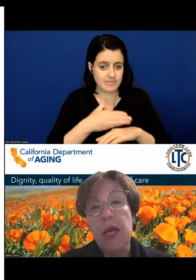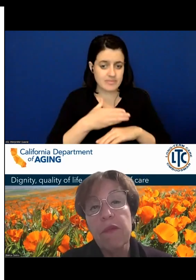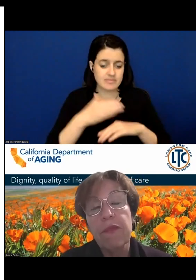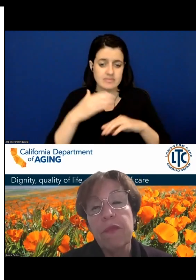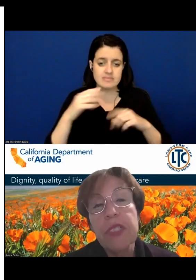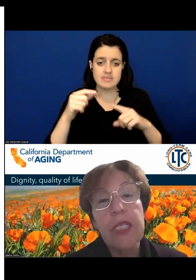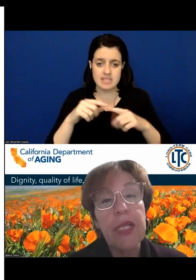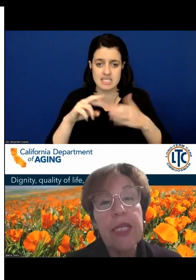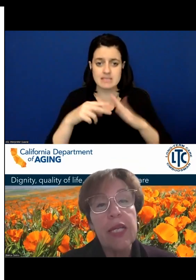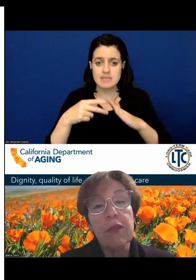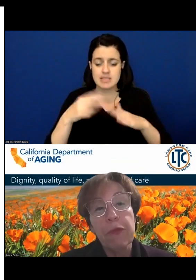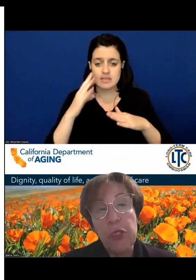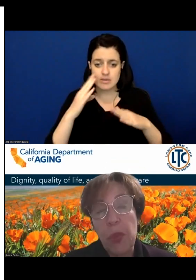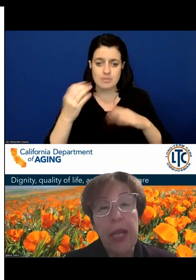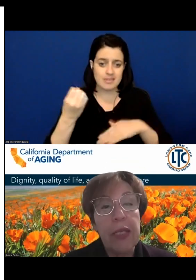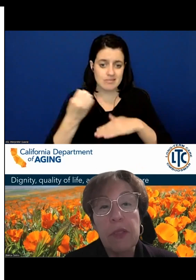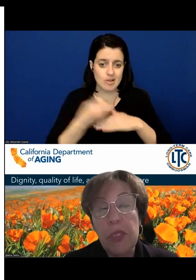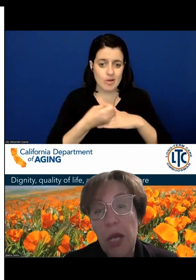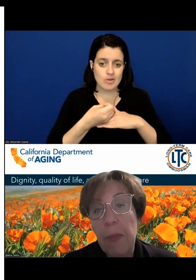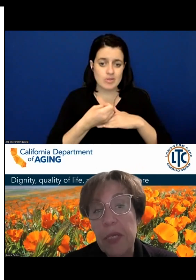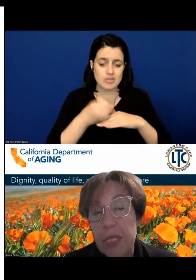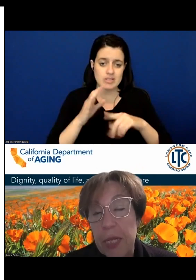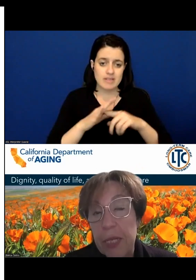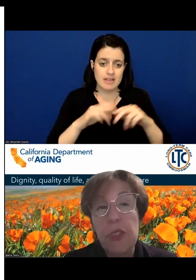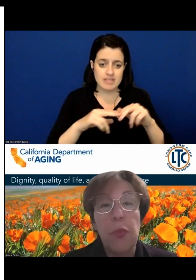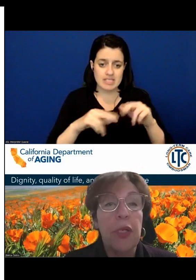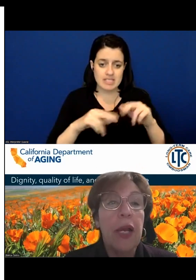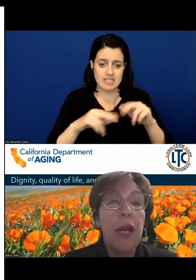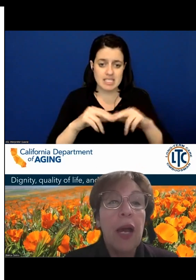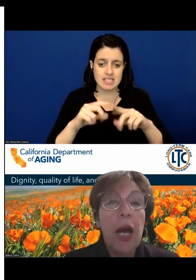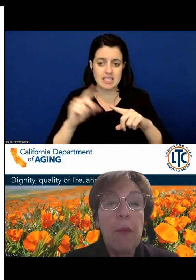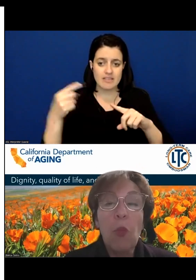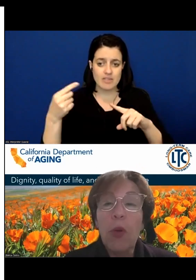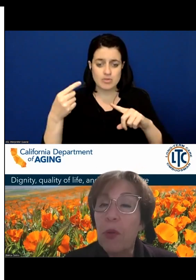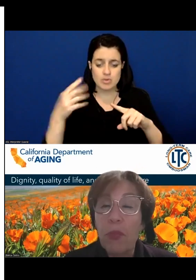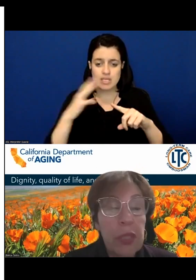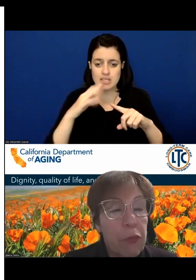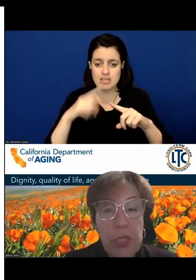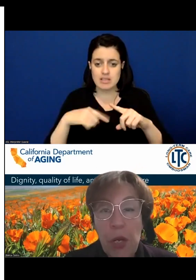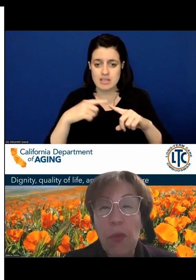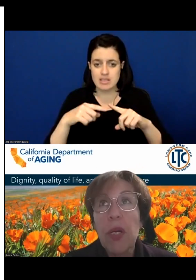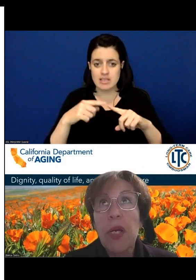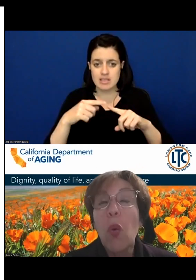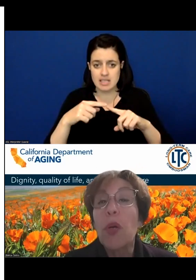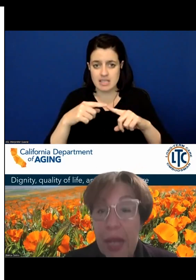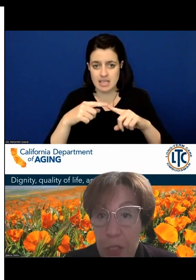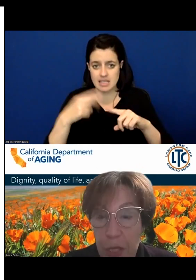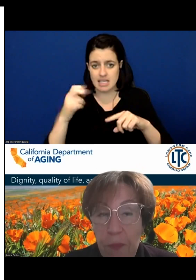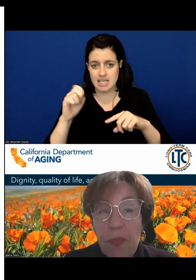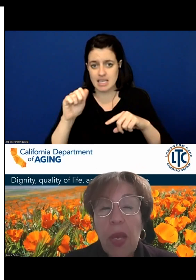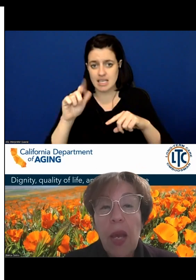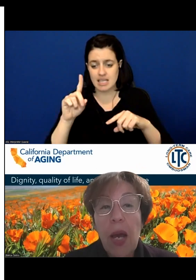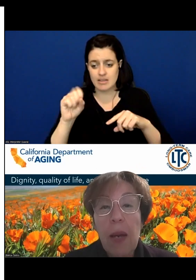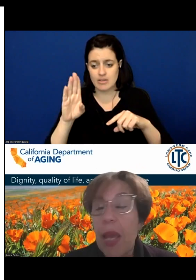closures of facilities. And the first one I can talk about is in Healdsburg, where there really was no